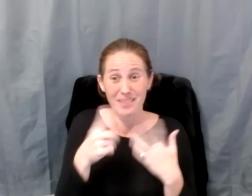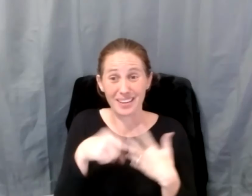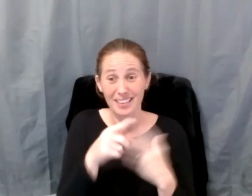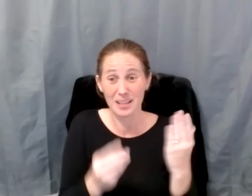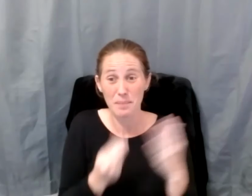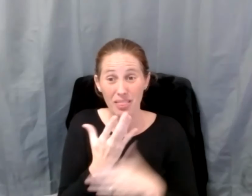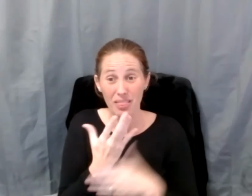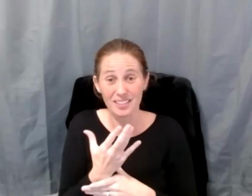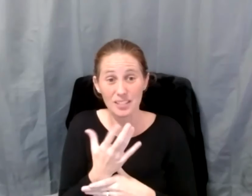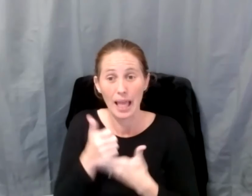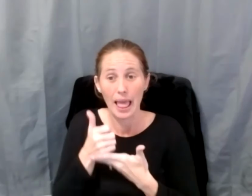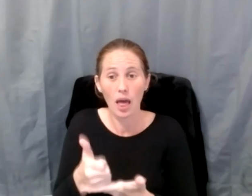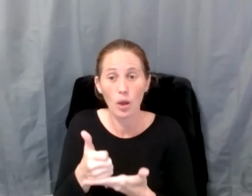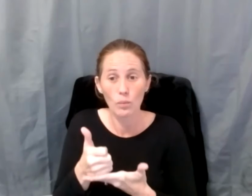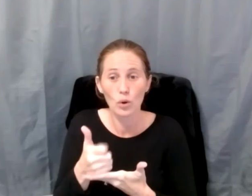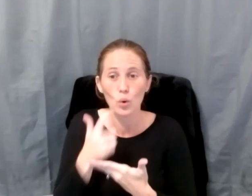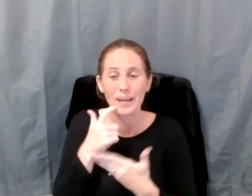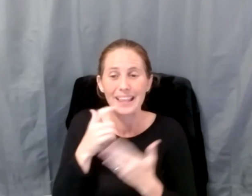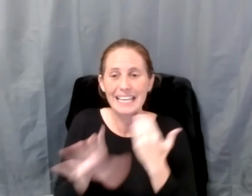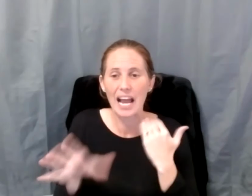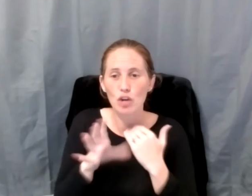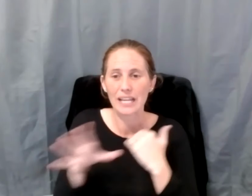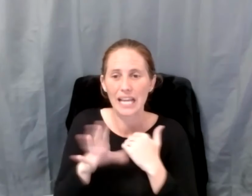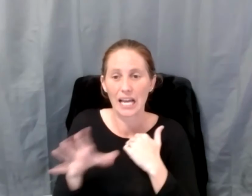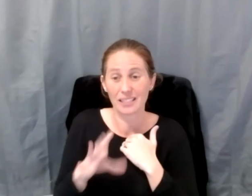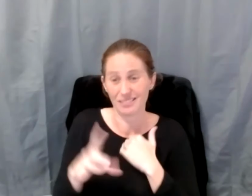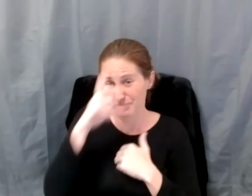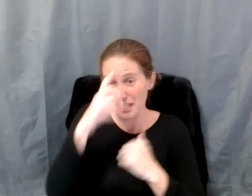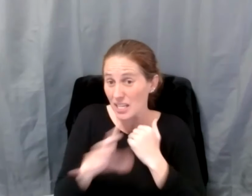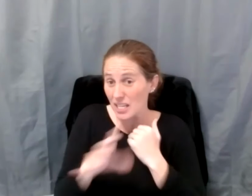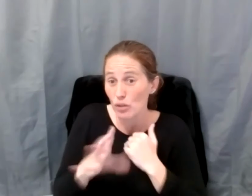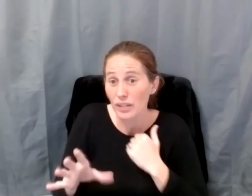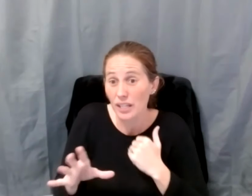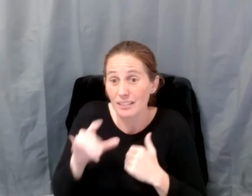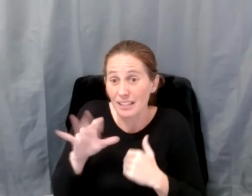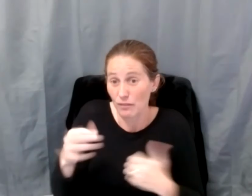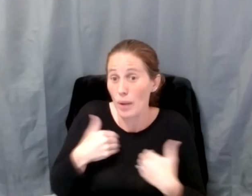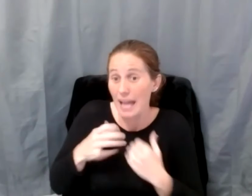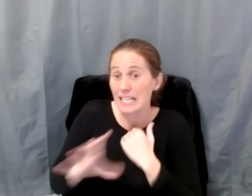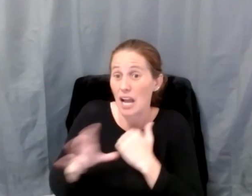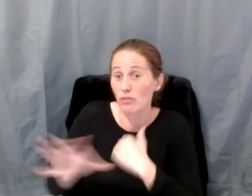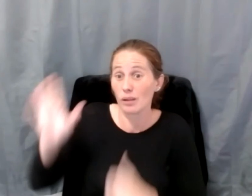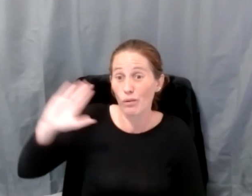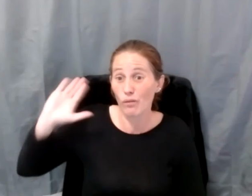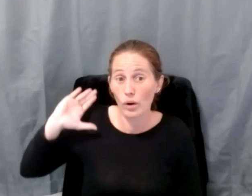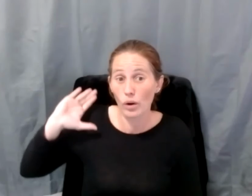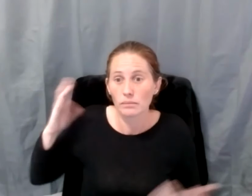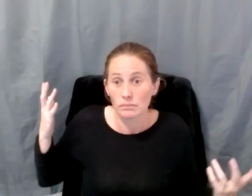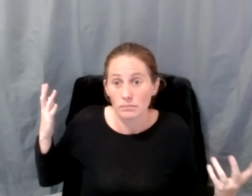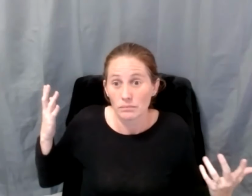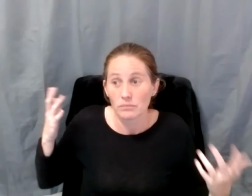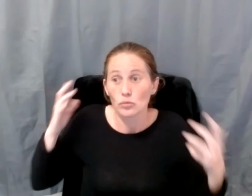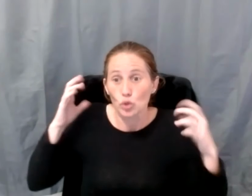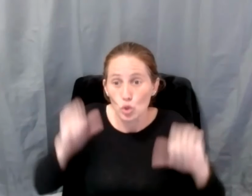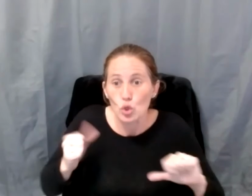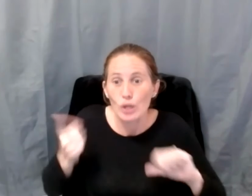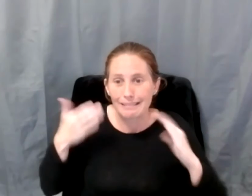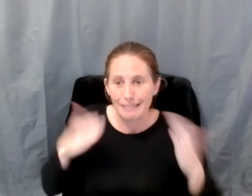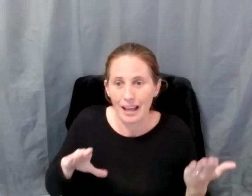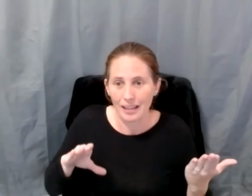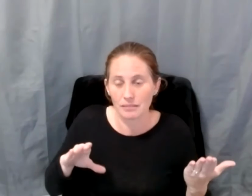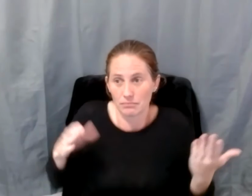are to help you with diarrhea because diarrhea was something, if you had diarrhea in the past, that could literally be life threatening